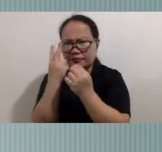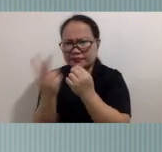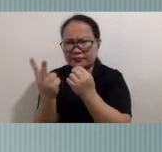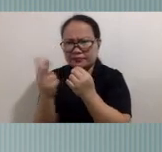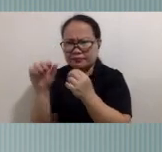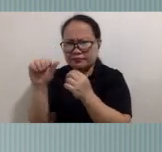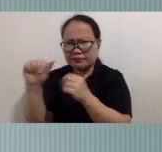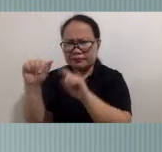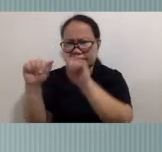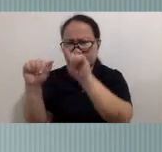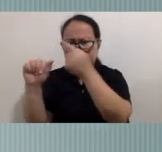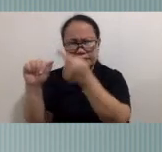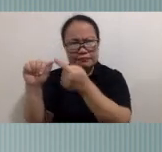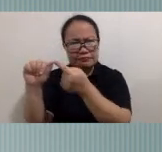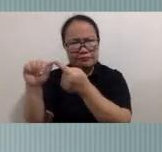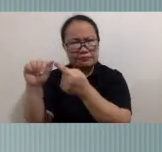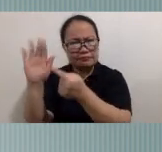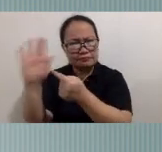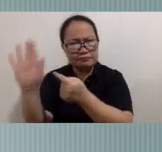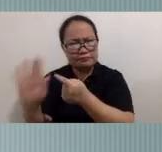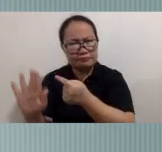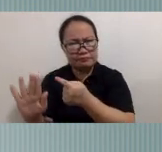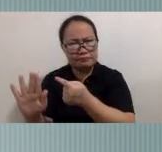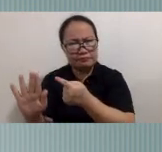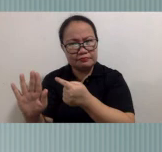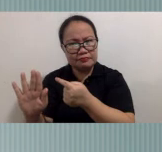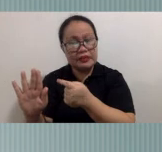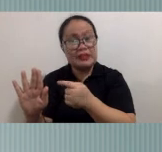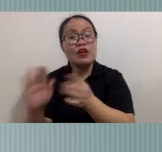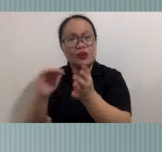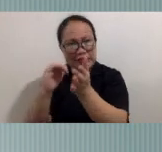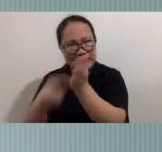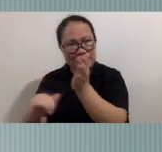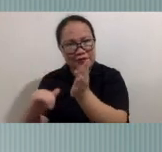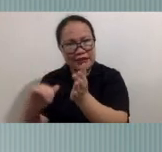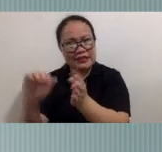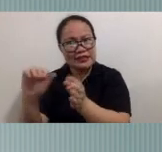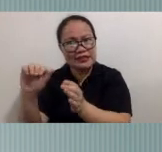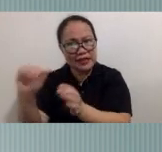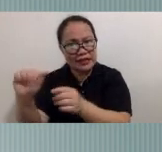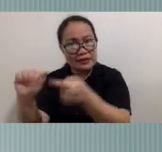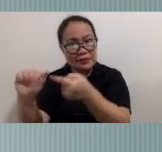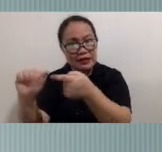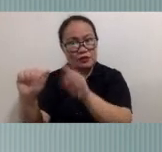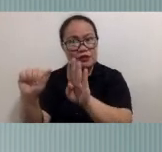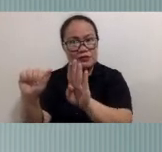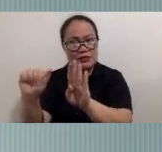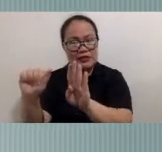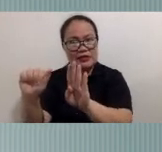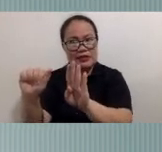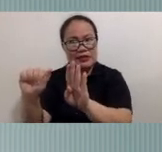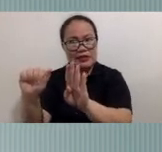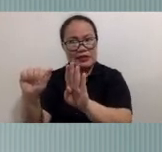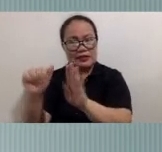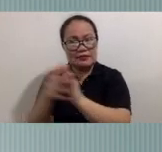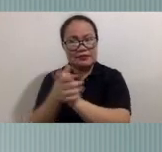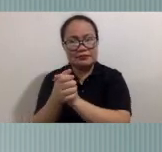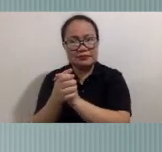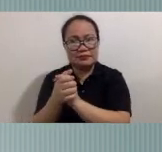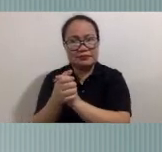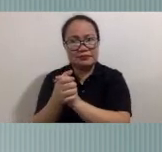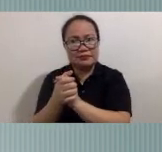since A lang ang may shade dito at walang B, therefore this is difference. A minus B, tatanggalin natin yung part ni